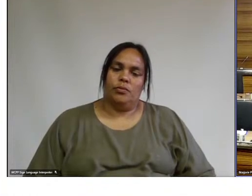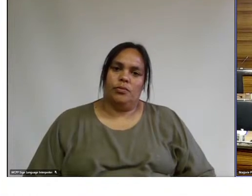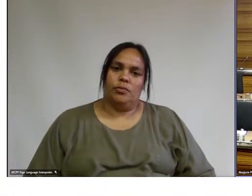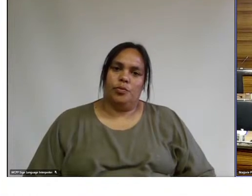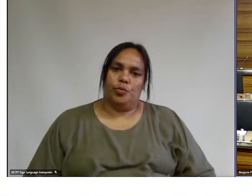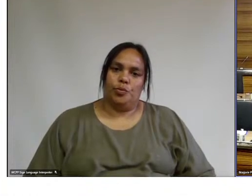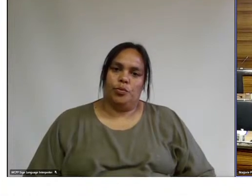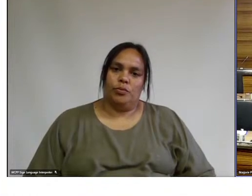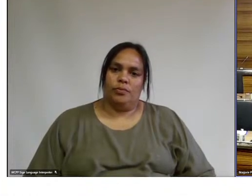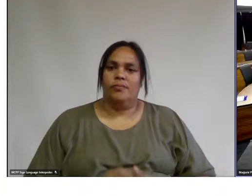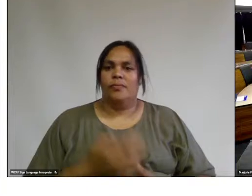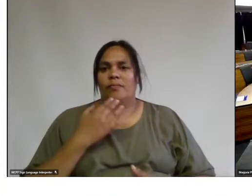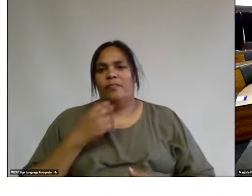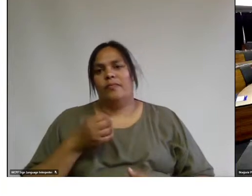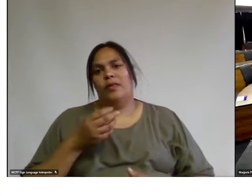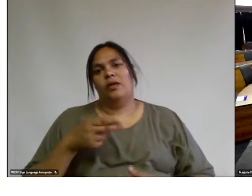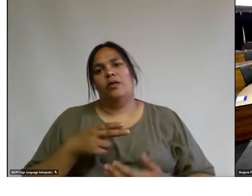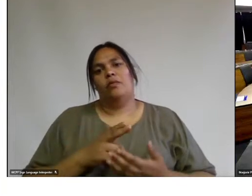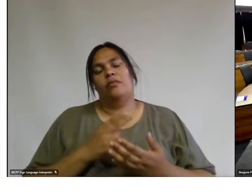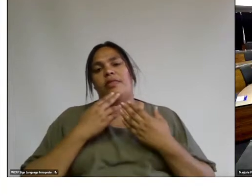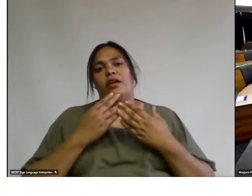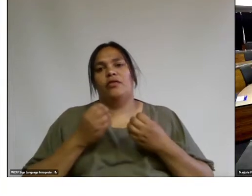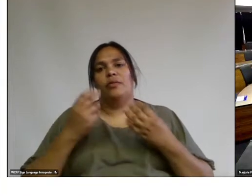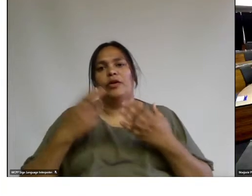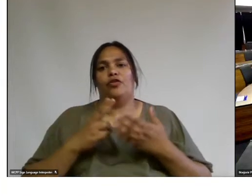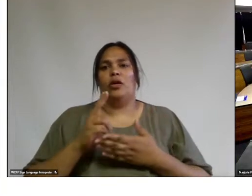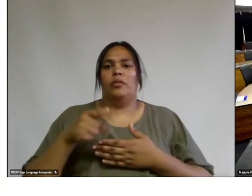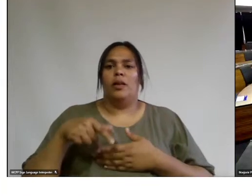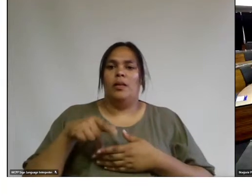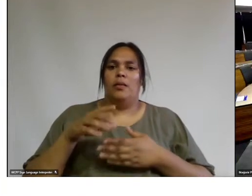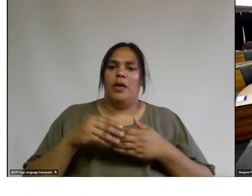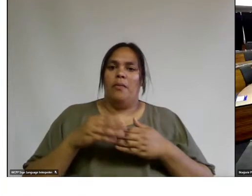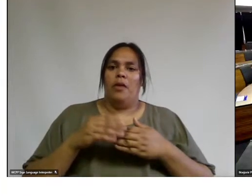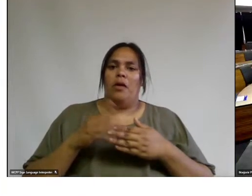Thank you very much, Honorable Member. Honorable Ngonzo.